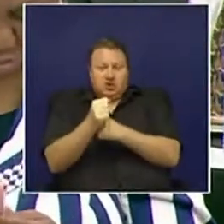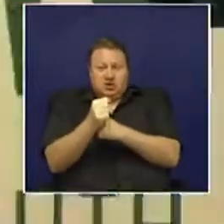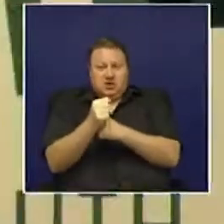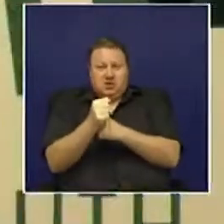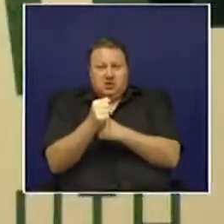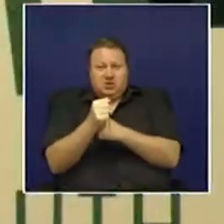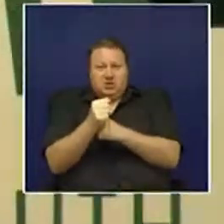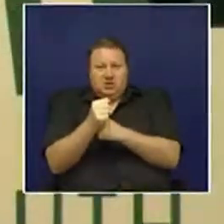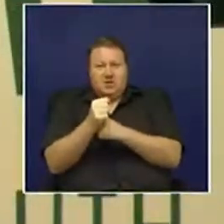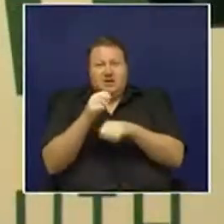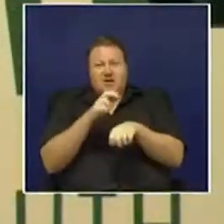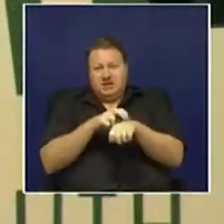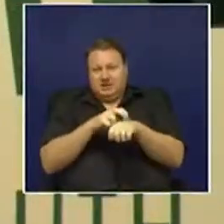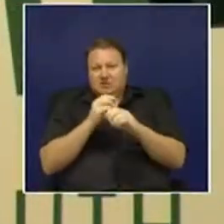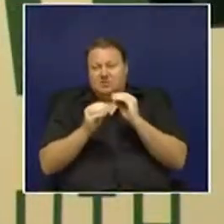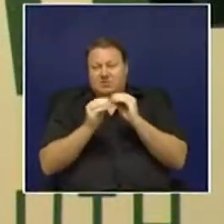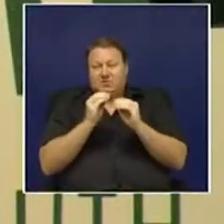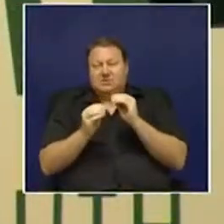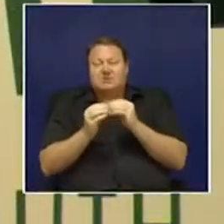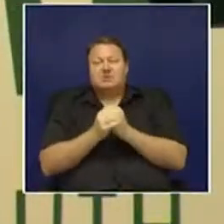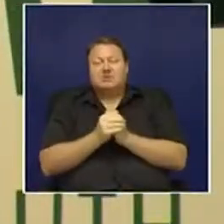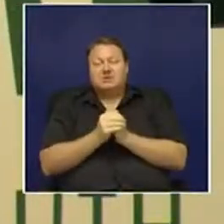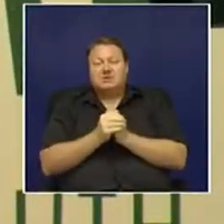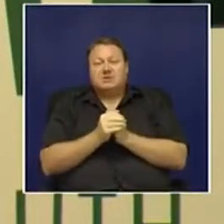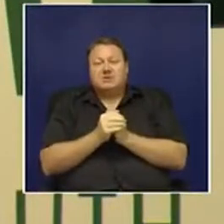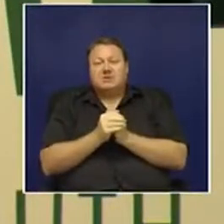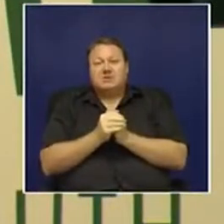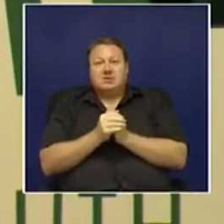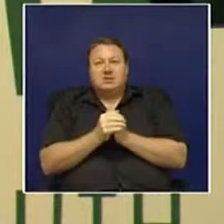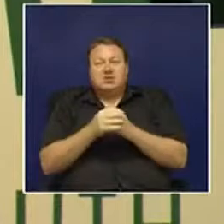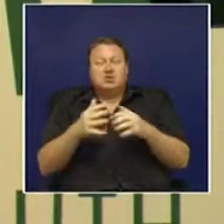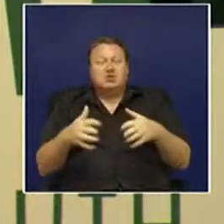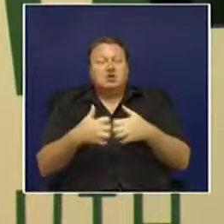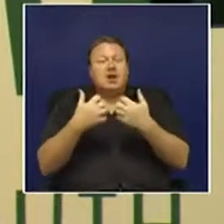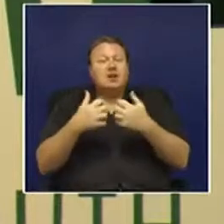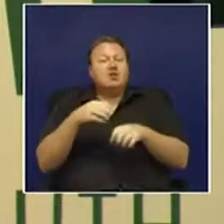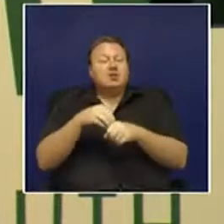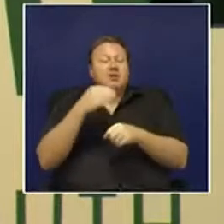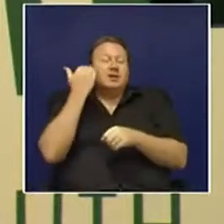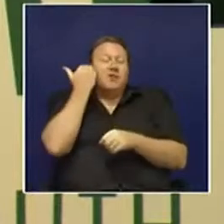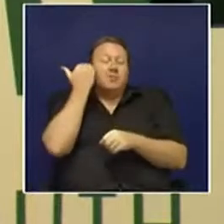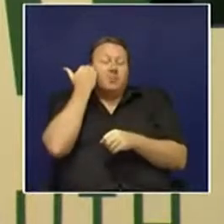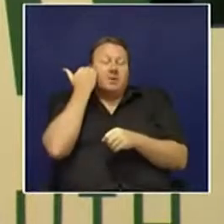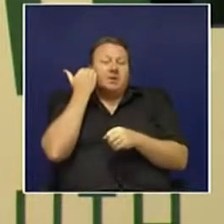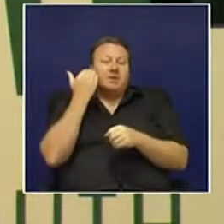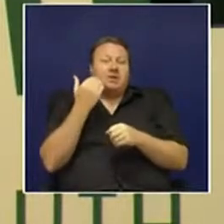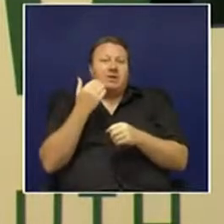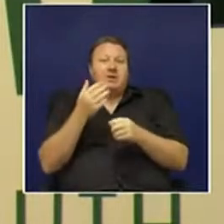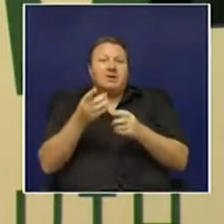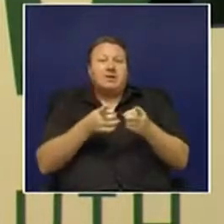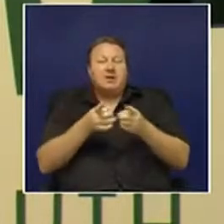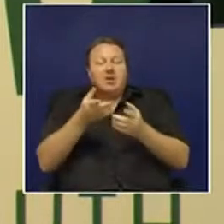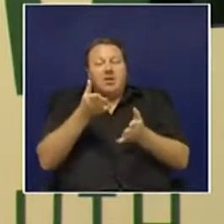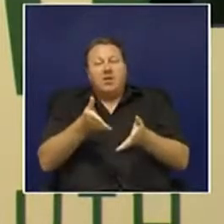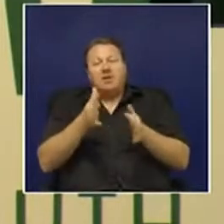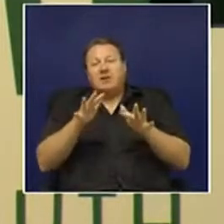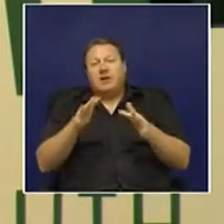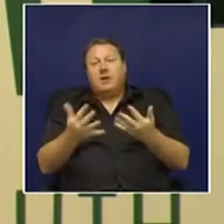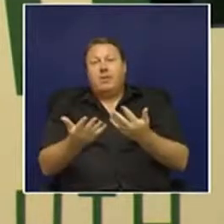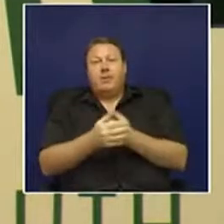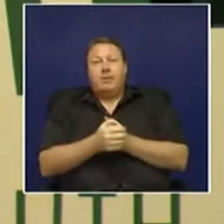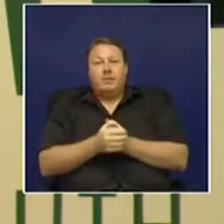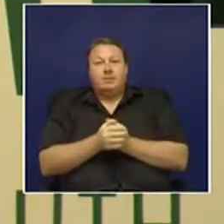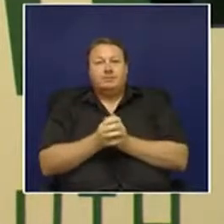A challenge we need to be discussing as government is how do we deal with that